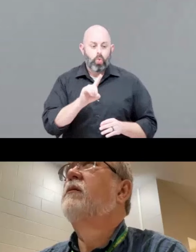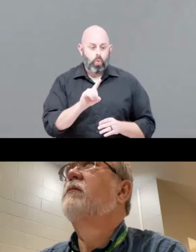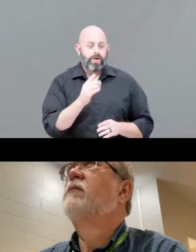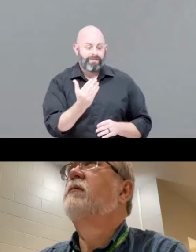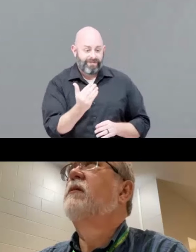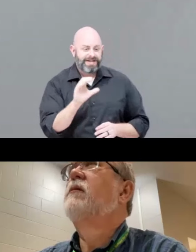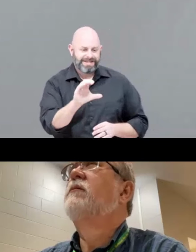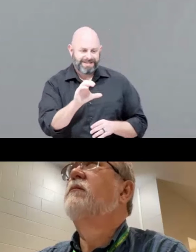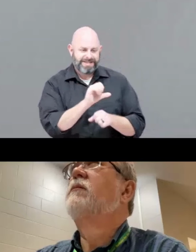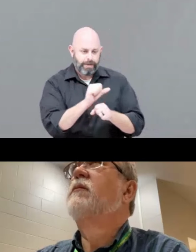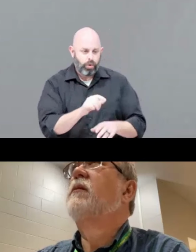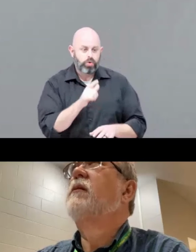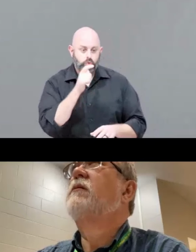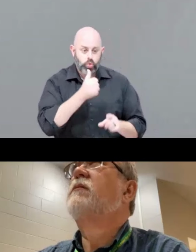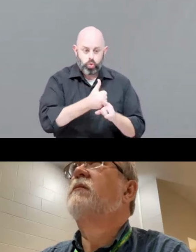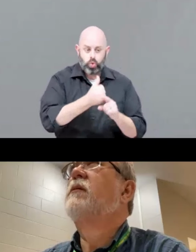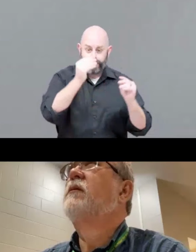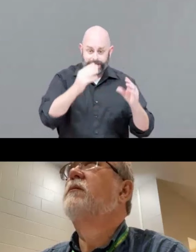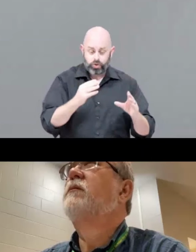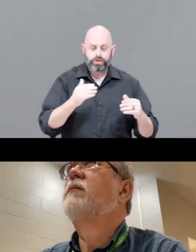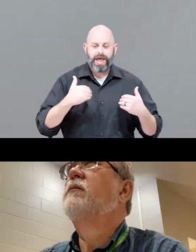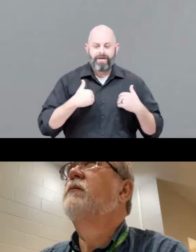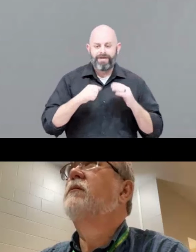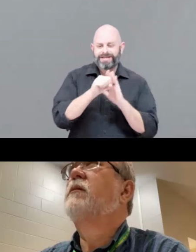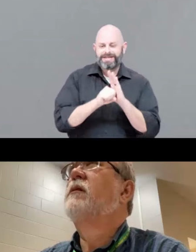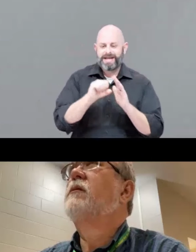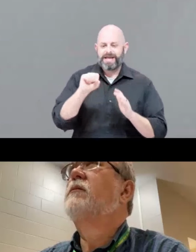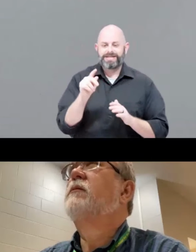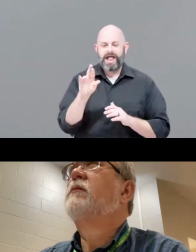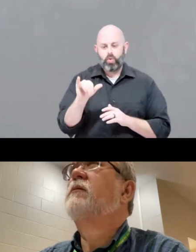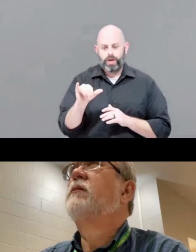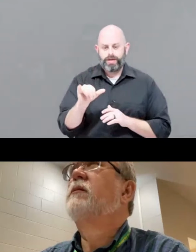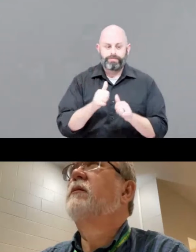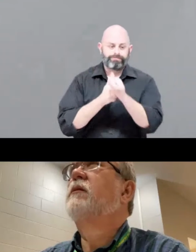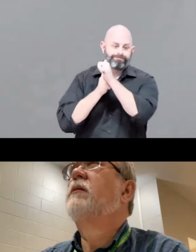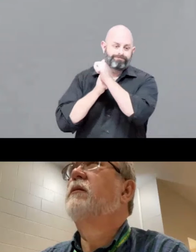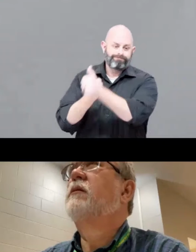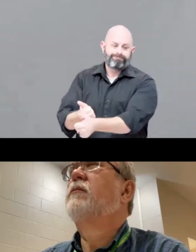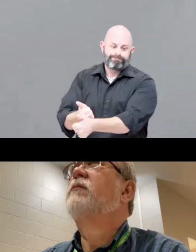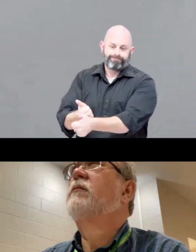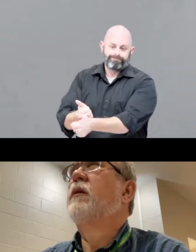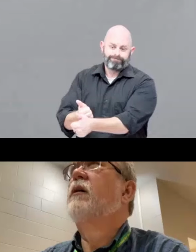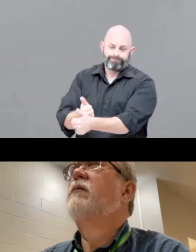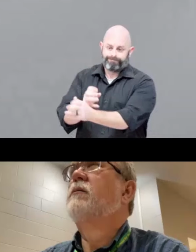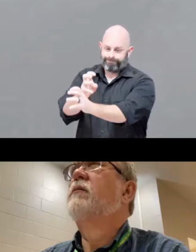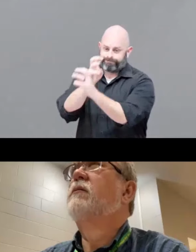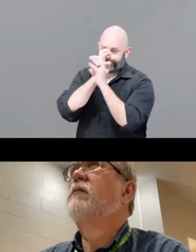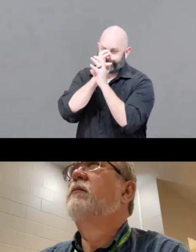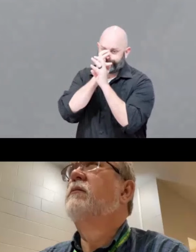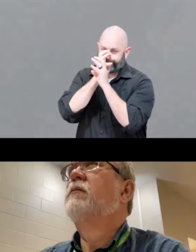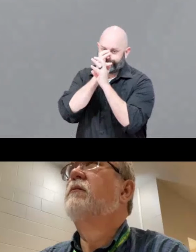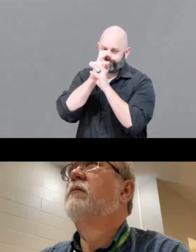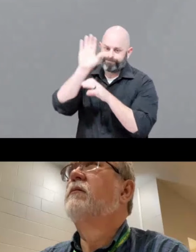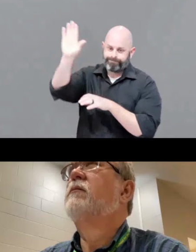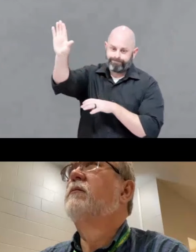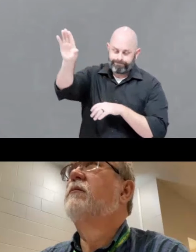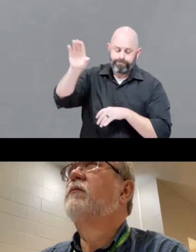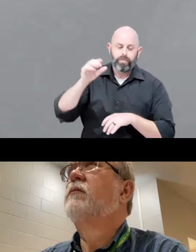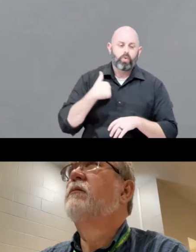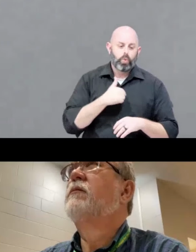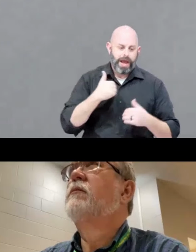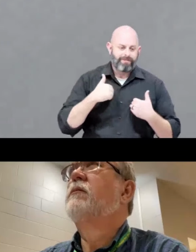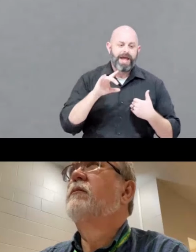115C employees who are teachers have the state salary that we have to go by. We do have